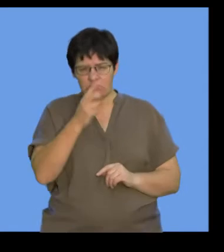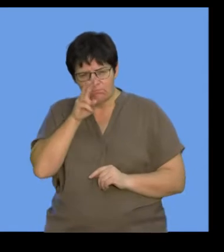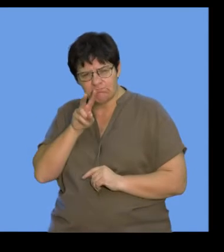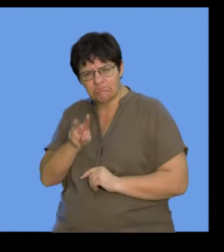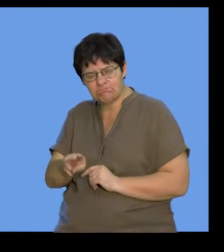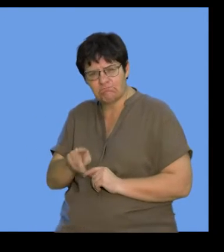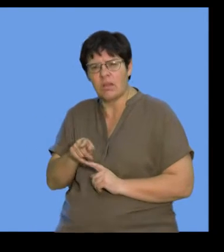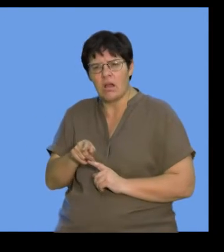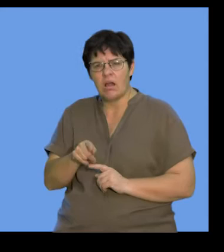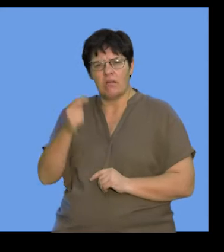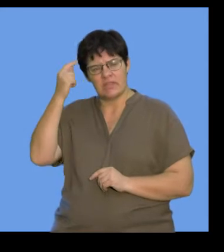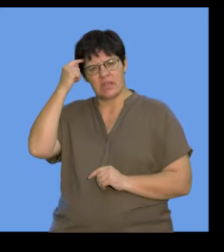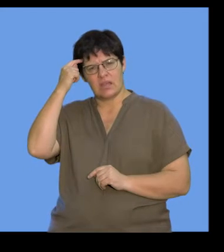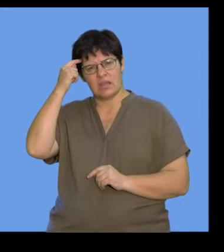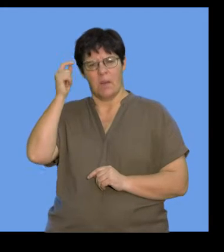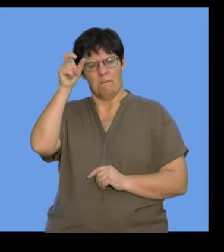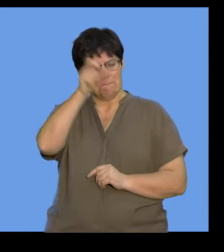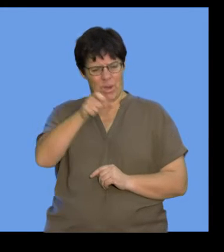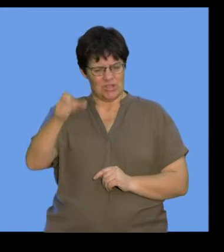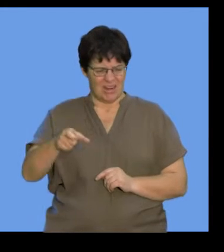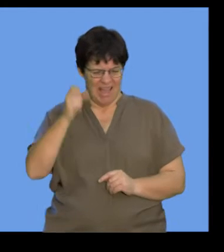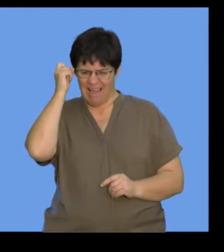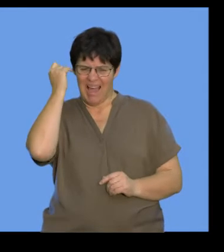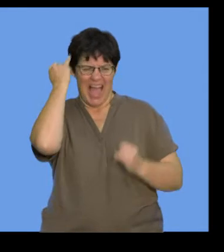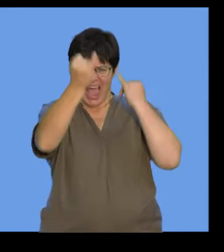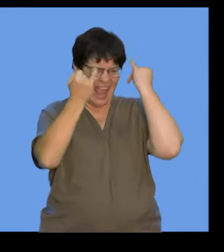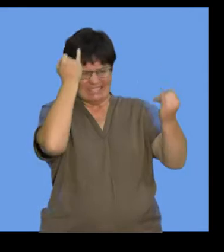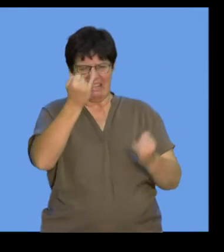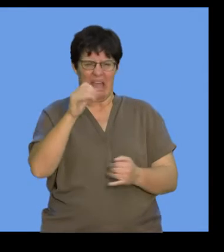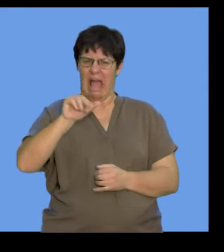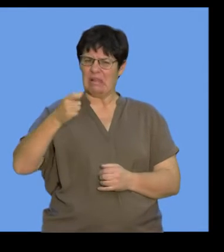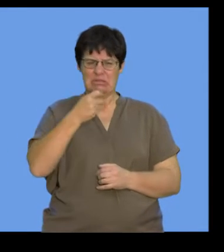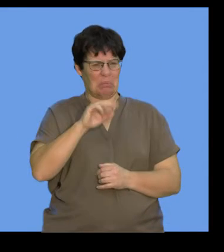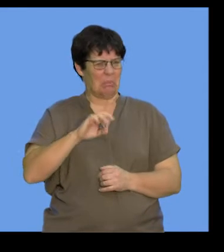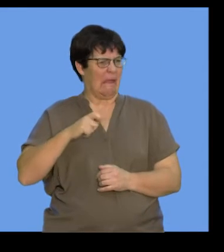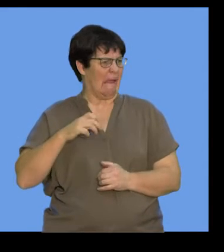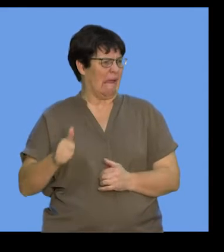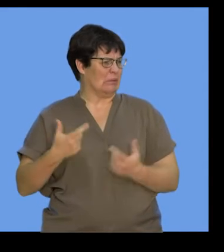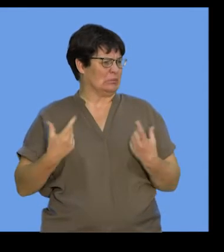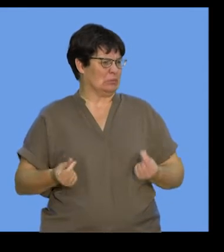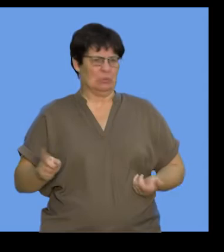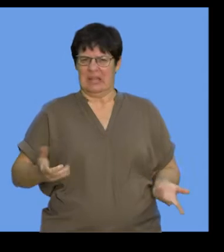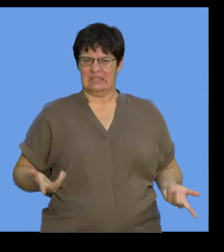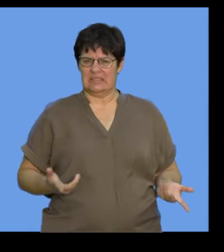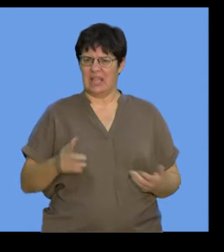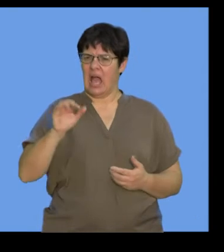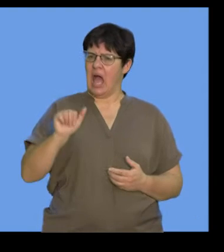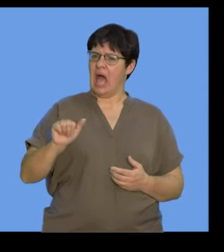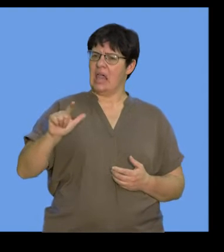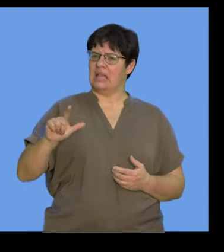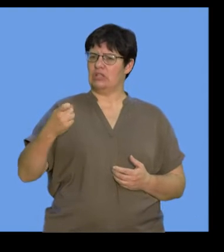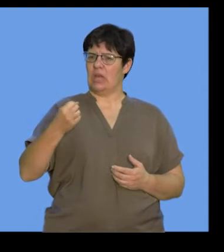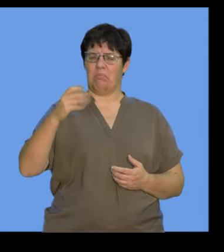ever thought of why someone came up with all these ideas that we are using in algebra, right? Exactly what is algebra? I know that at